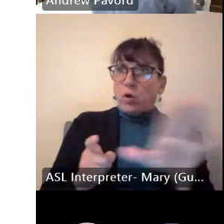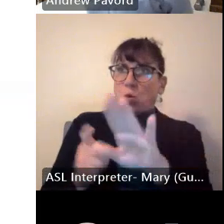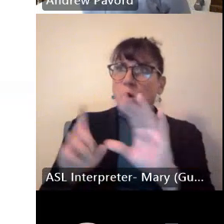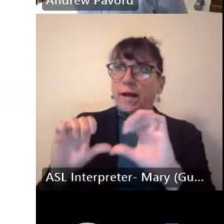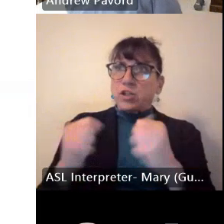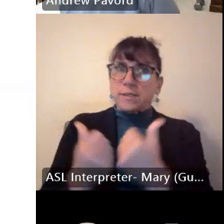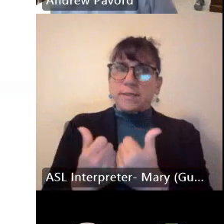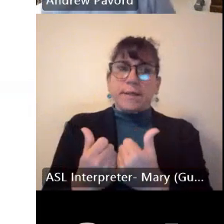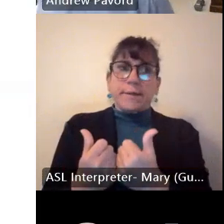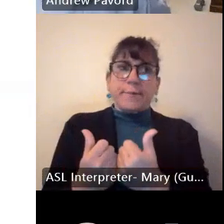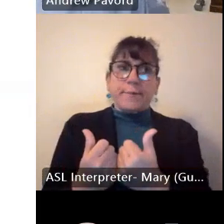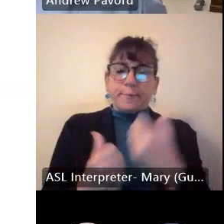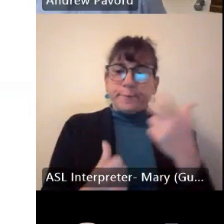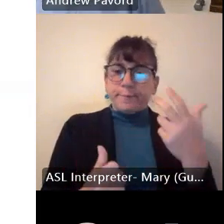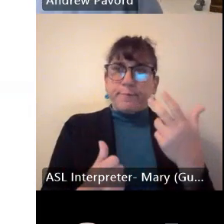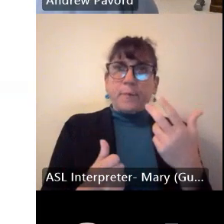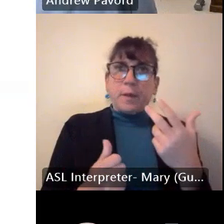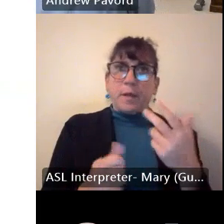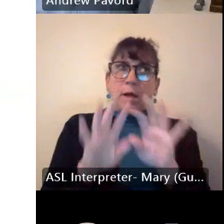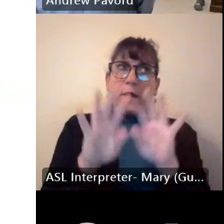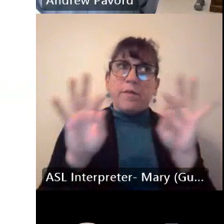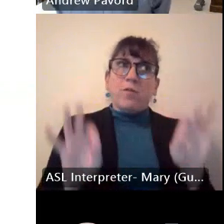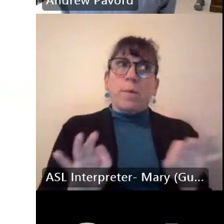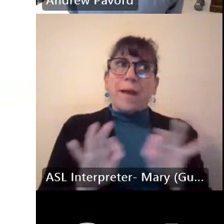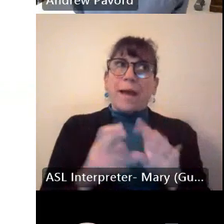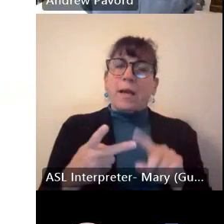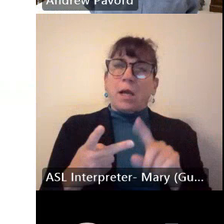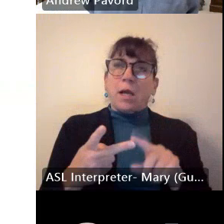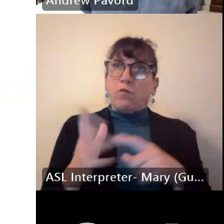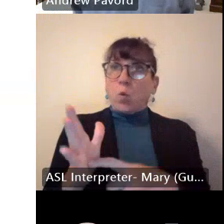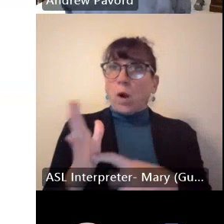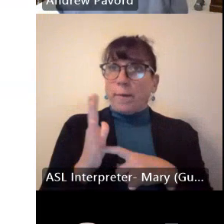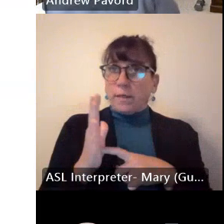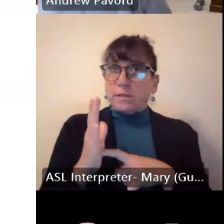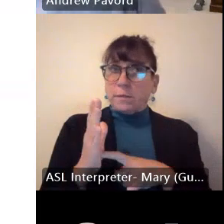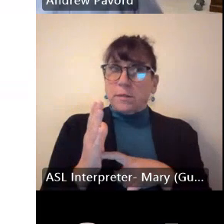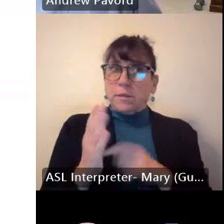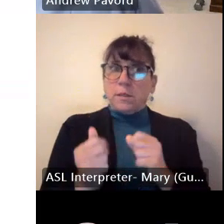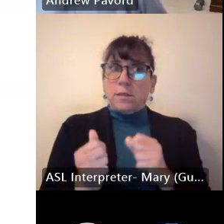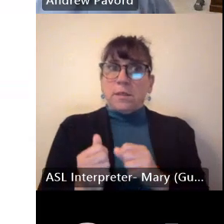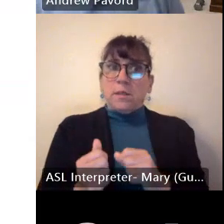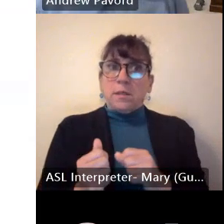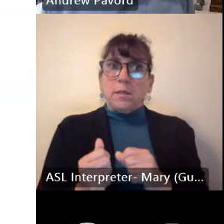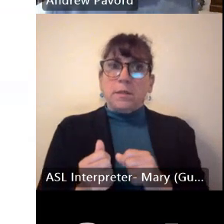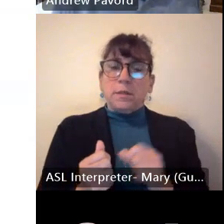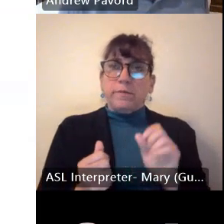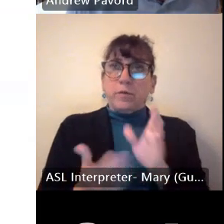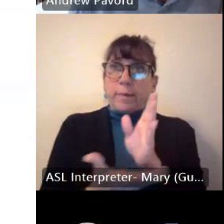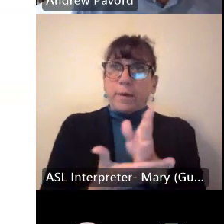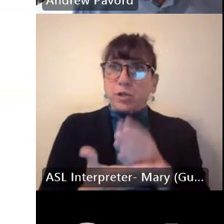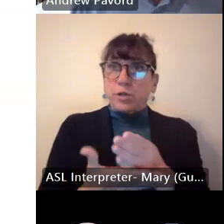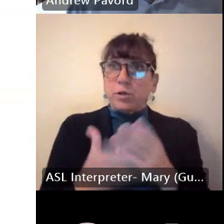the format and requirements for your budget